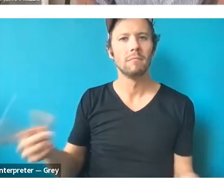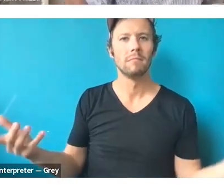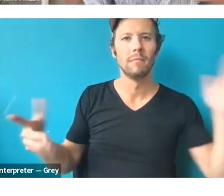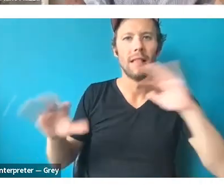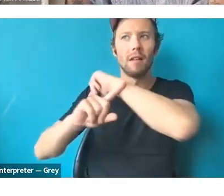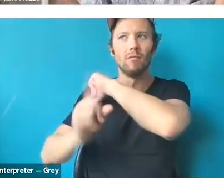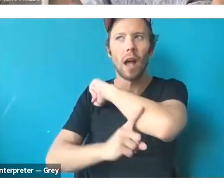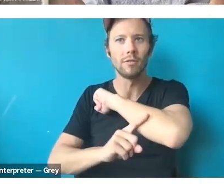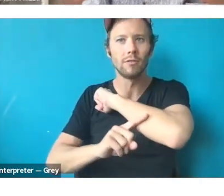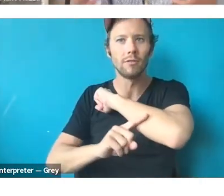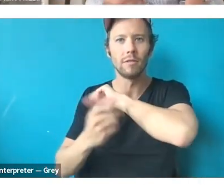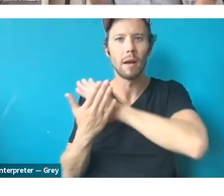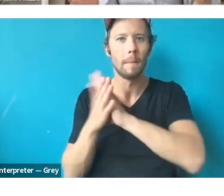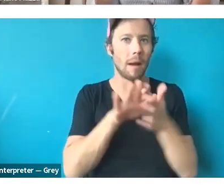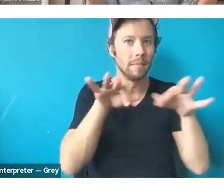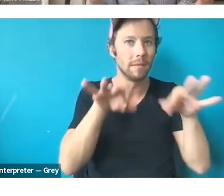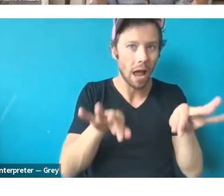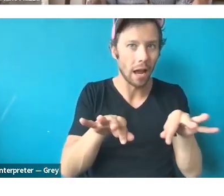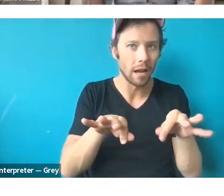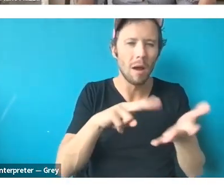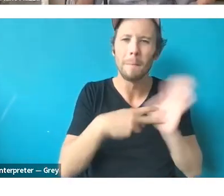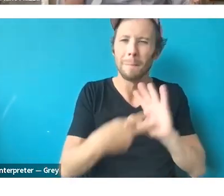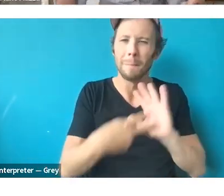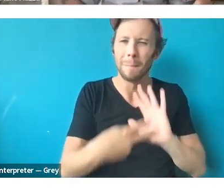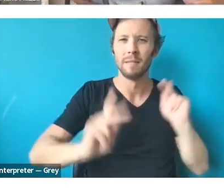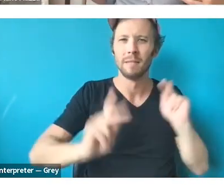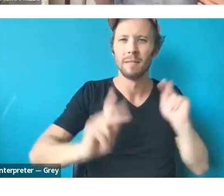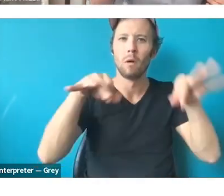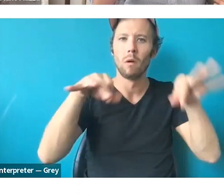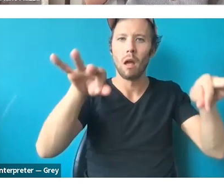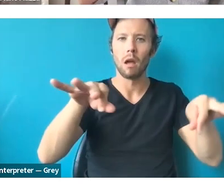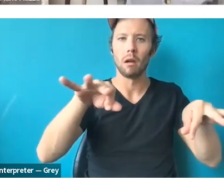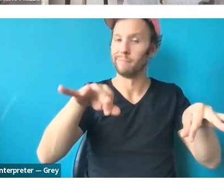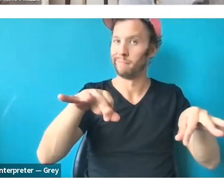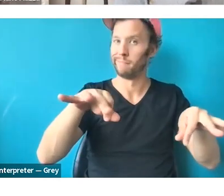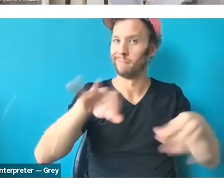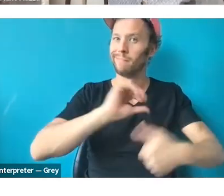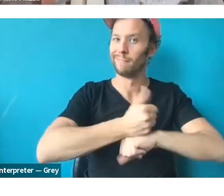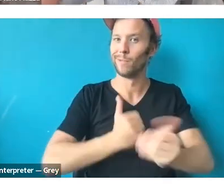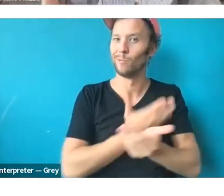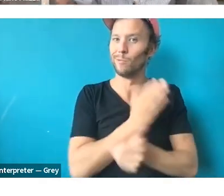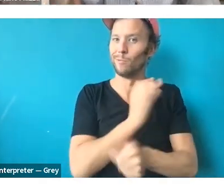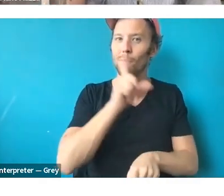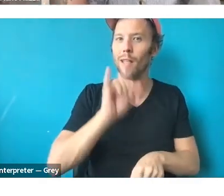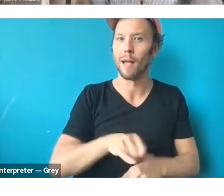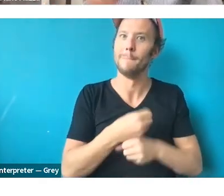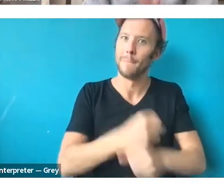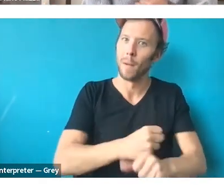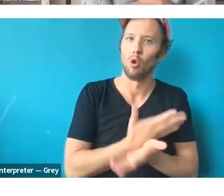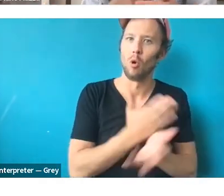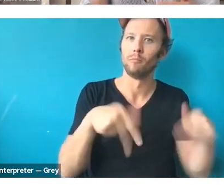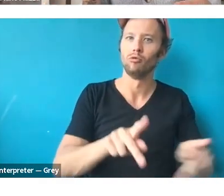jobs for people if there was a demand, right? So it's important to think that, one of the things about New York